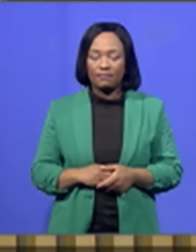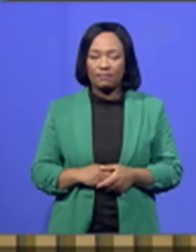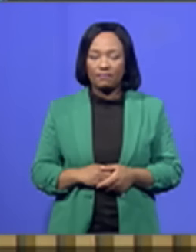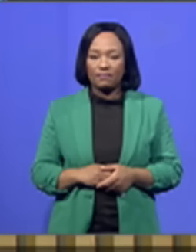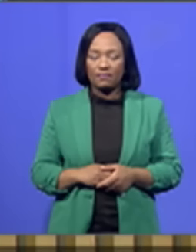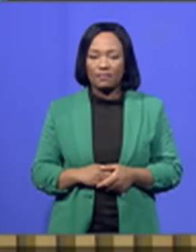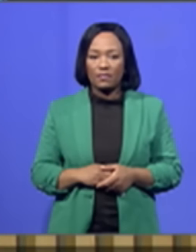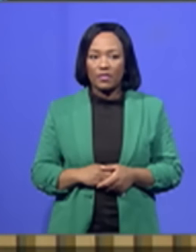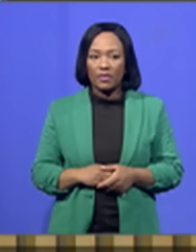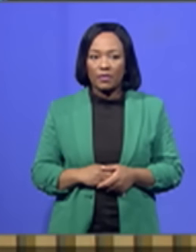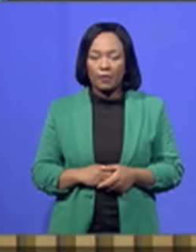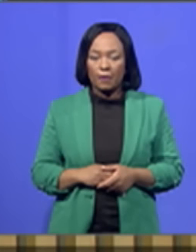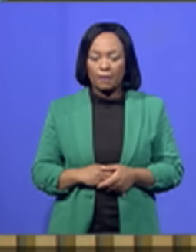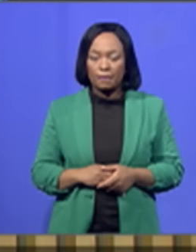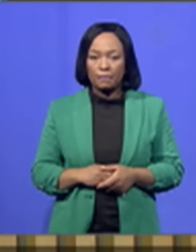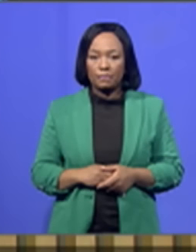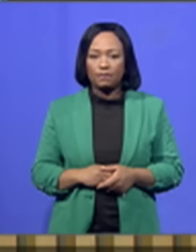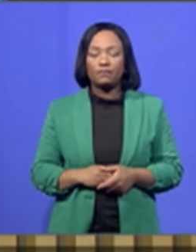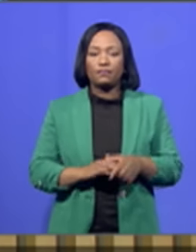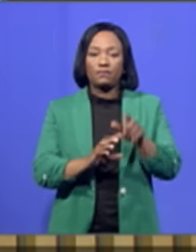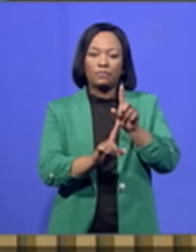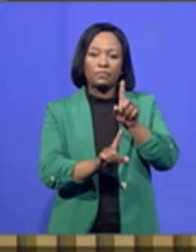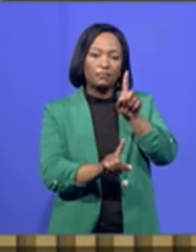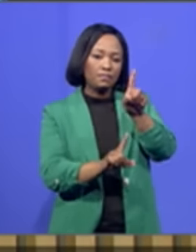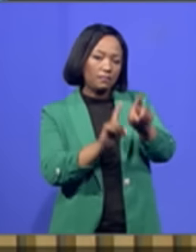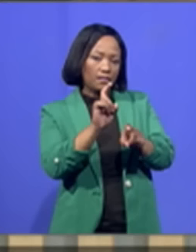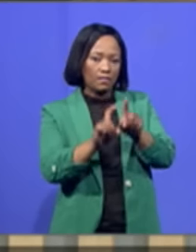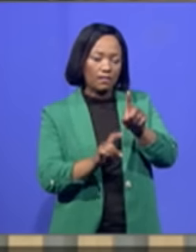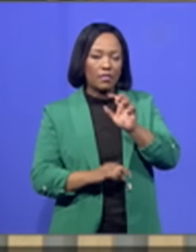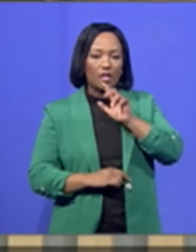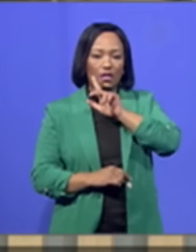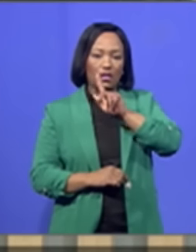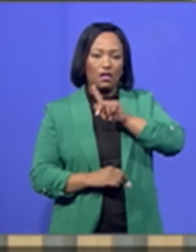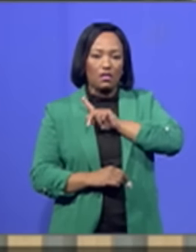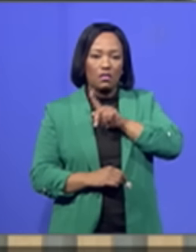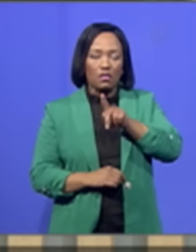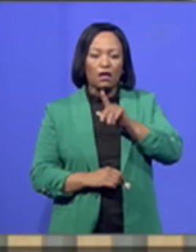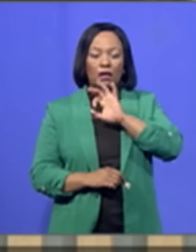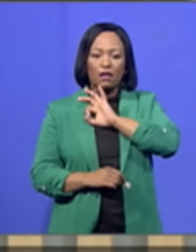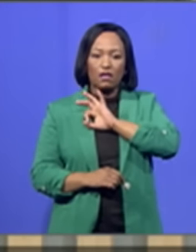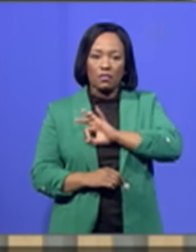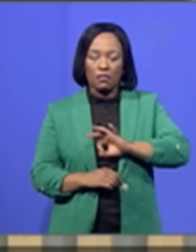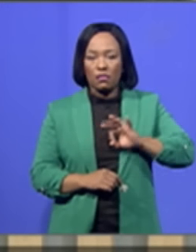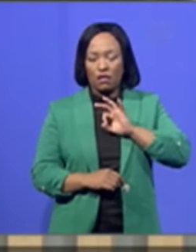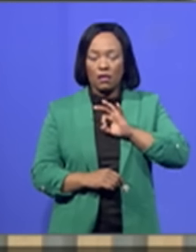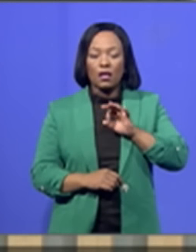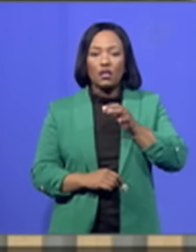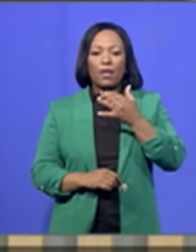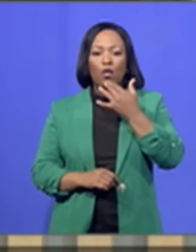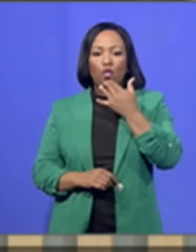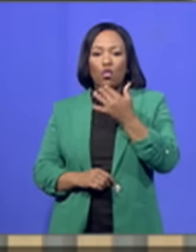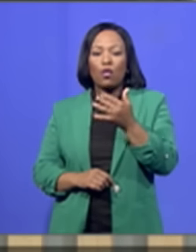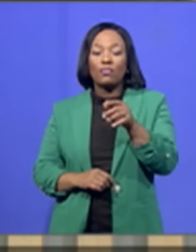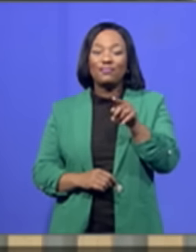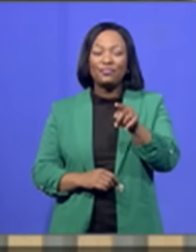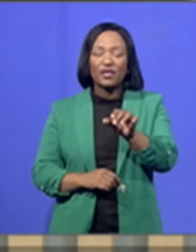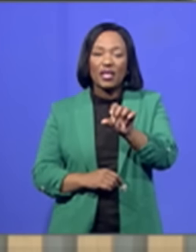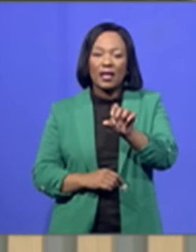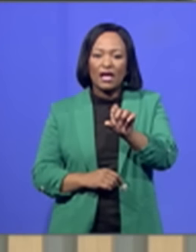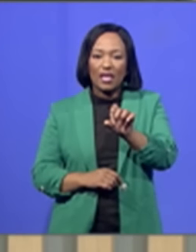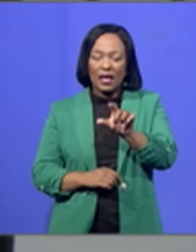Dipotšišo tšeo di emetšego hlogo ya lekala la di-Hawks ka KwaZulu-Natal leo le fegilwego Majoro General Lesetša Senona di golela godimo fa go letotšego